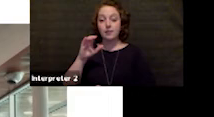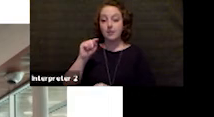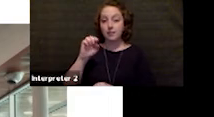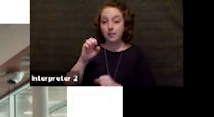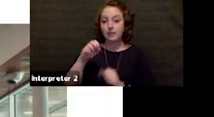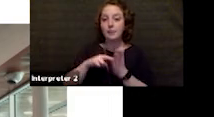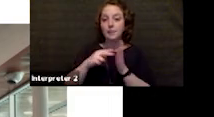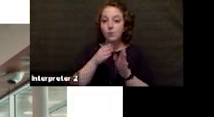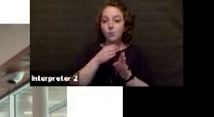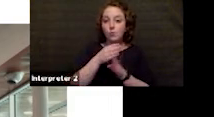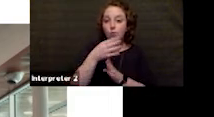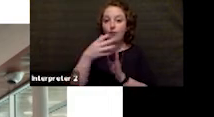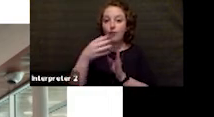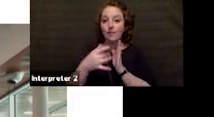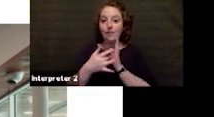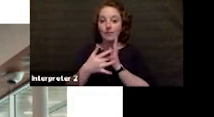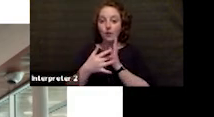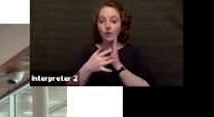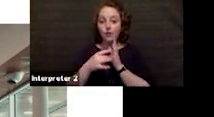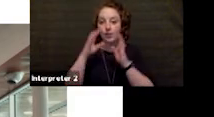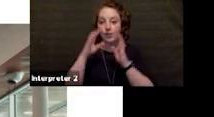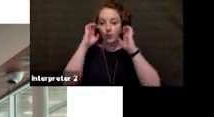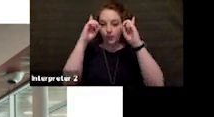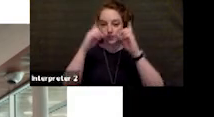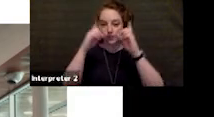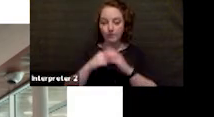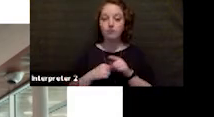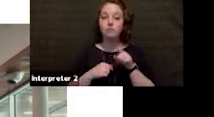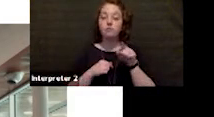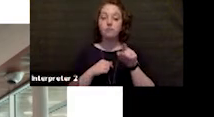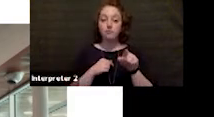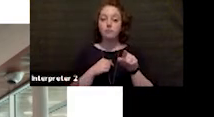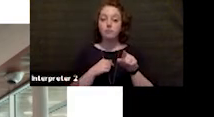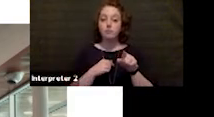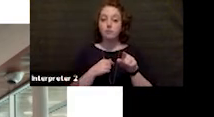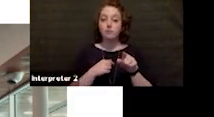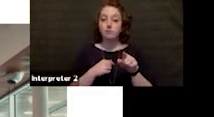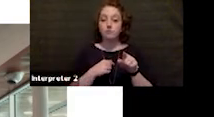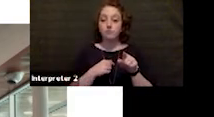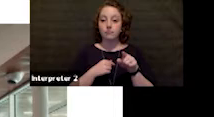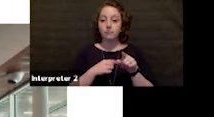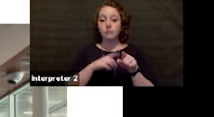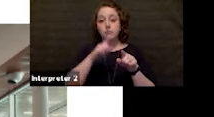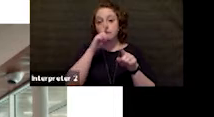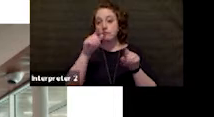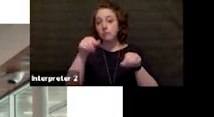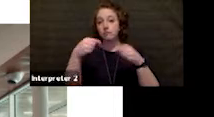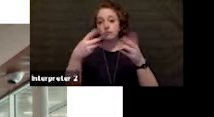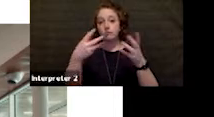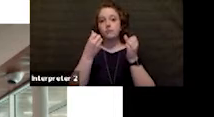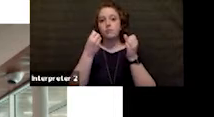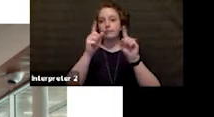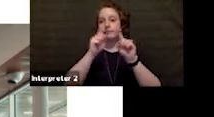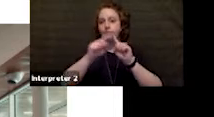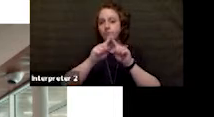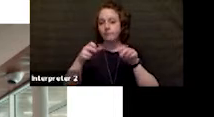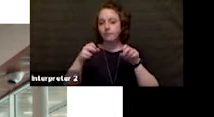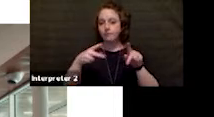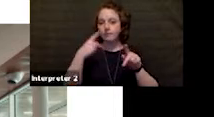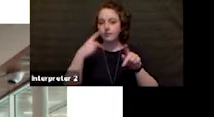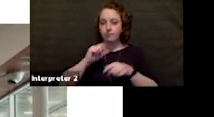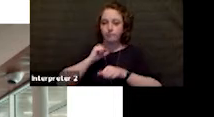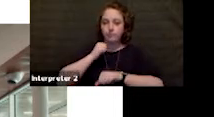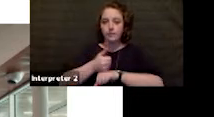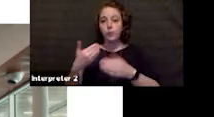new facility allowed for just, any kind of opportunity for setting up some new programs in that area, again, because